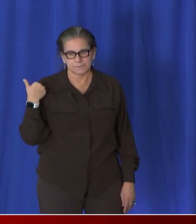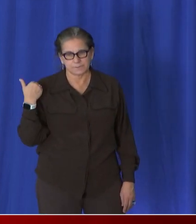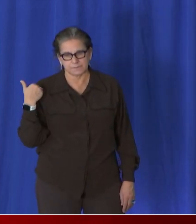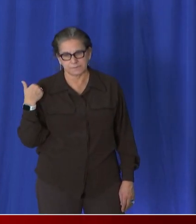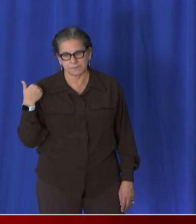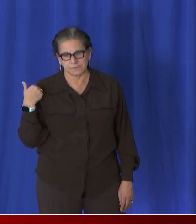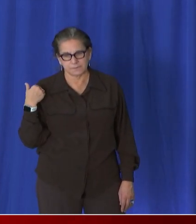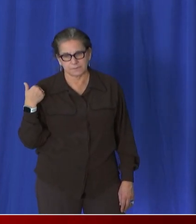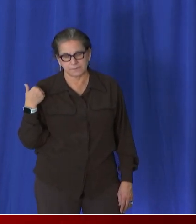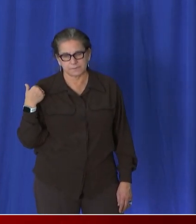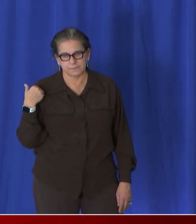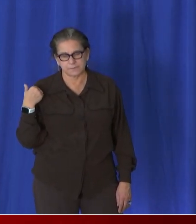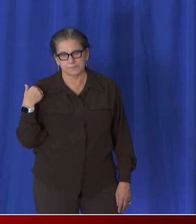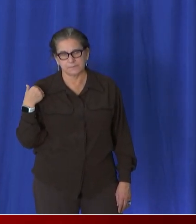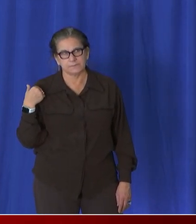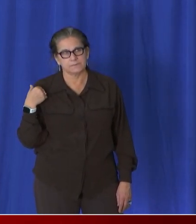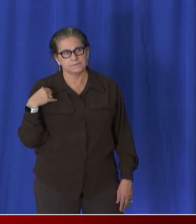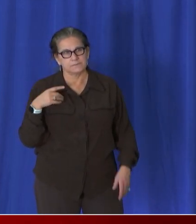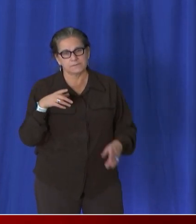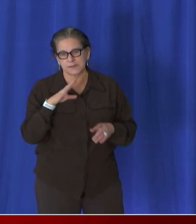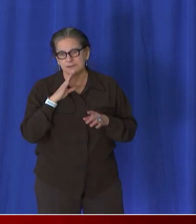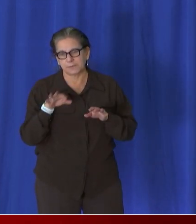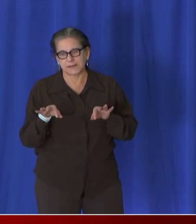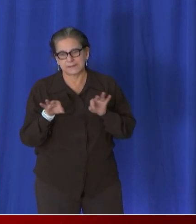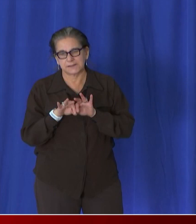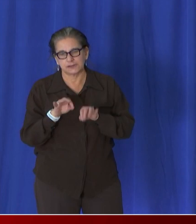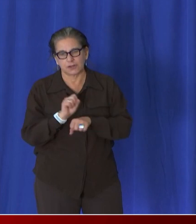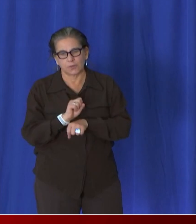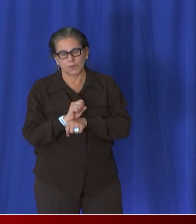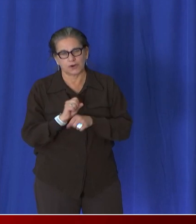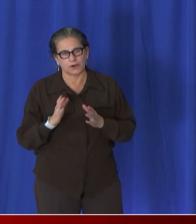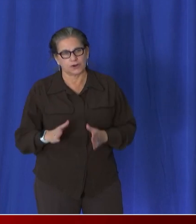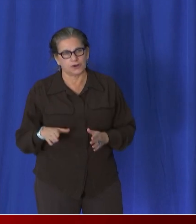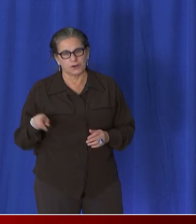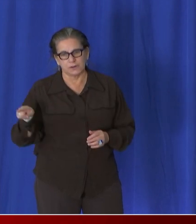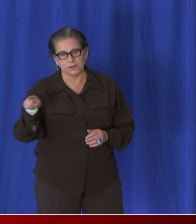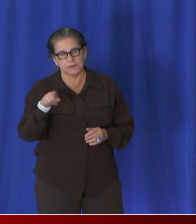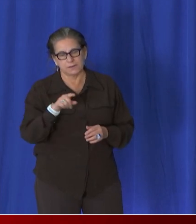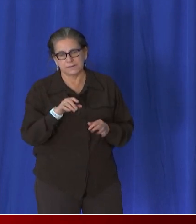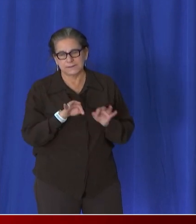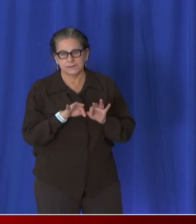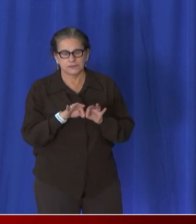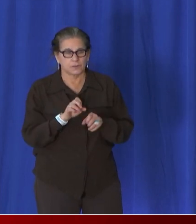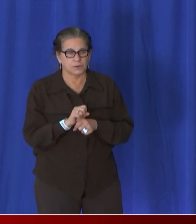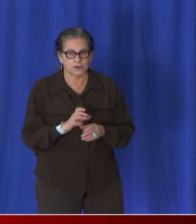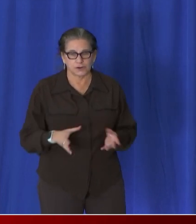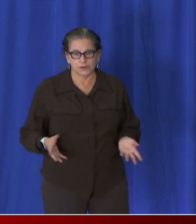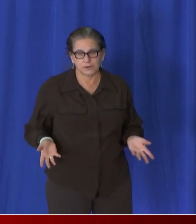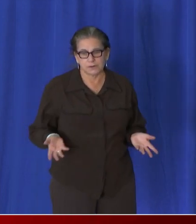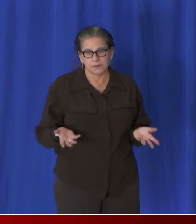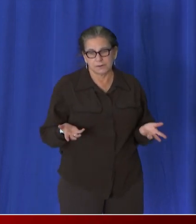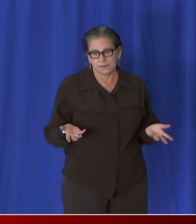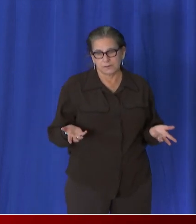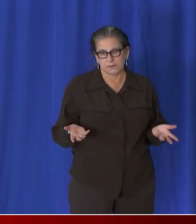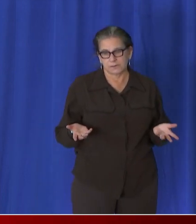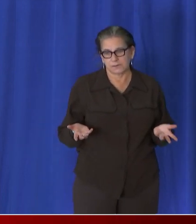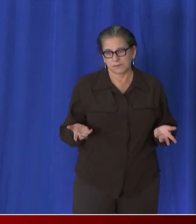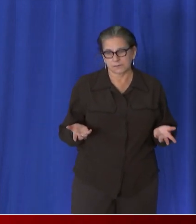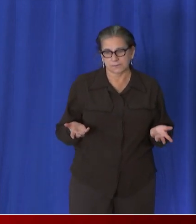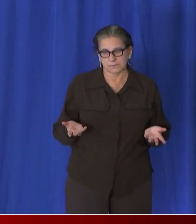agencies. What is their ability, DPW trash collection, traffic control officers, to be able to